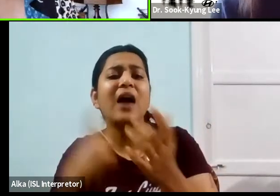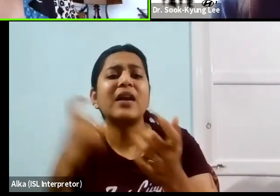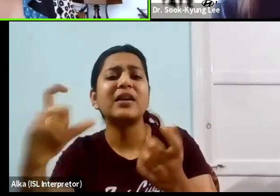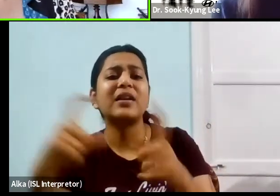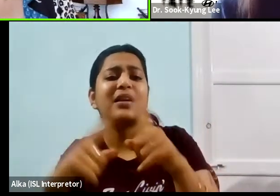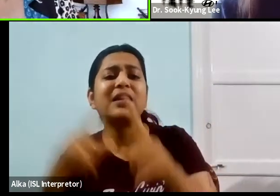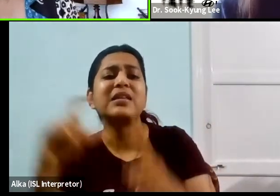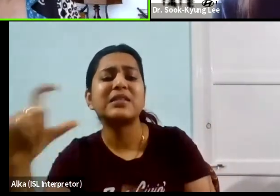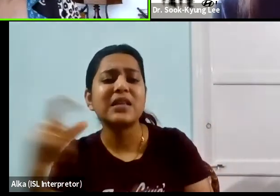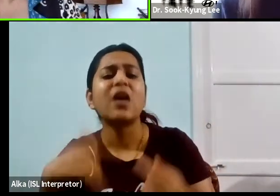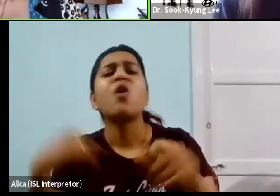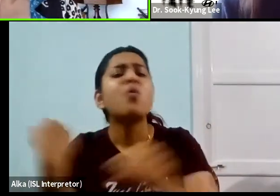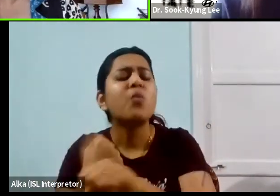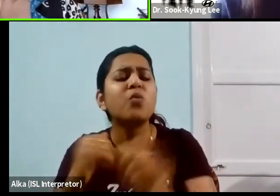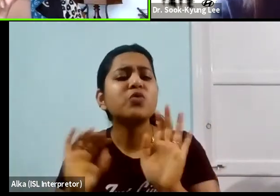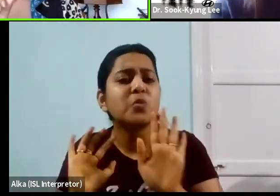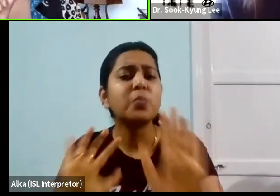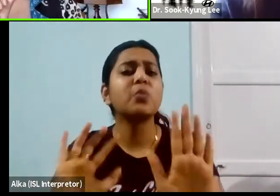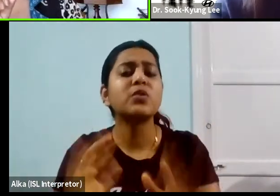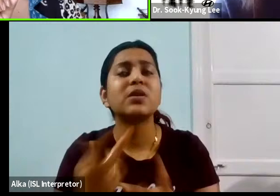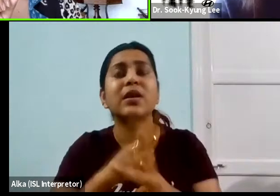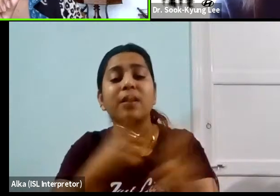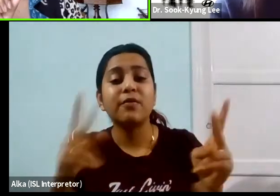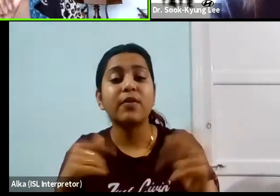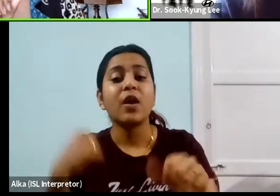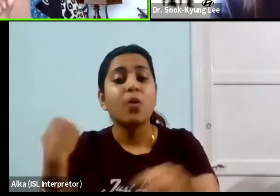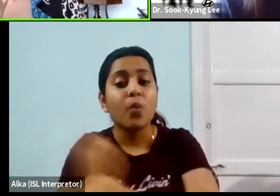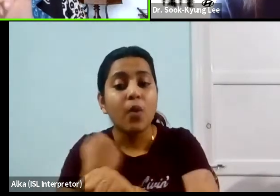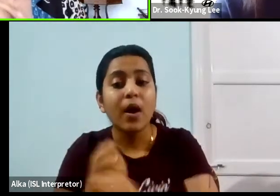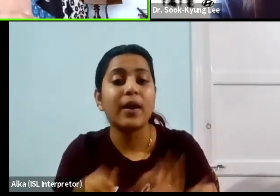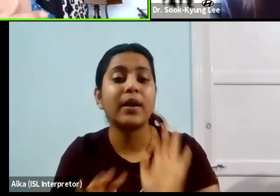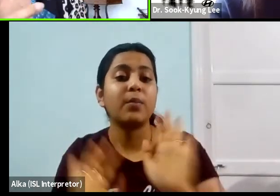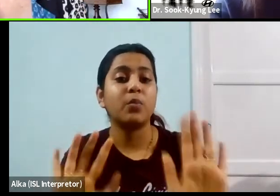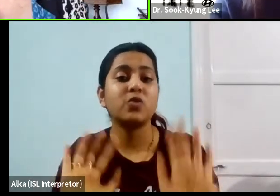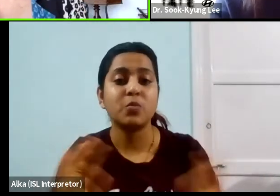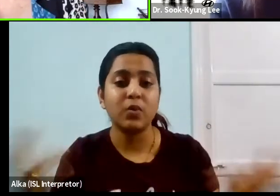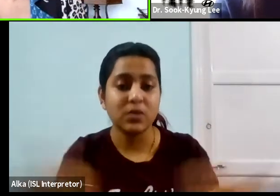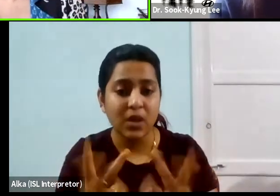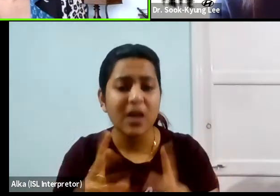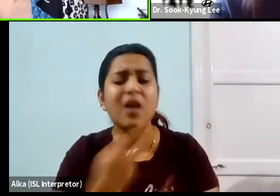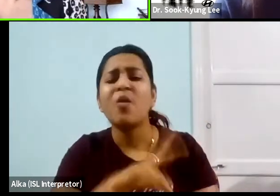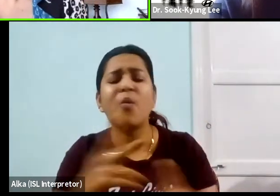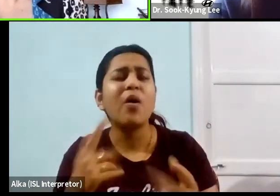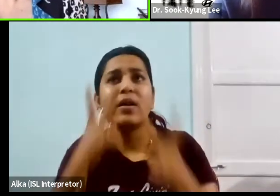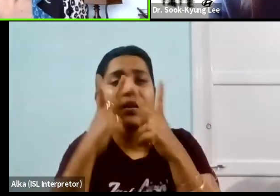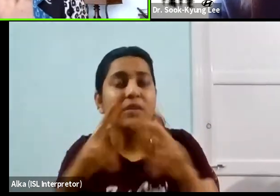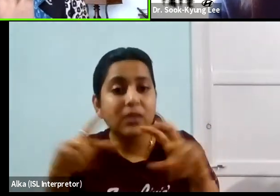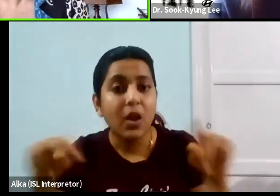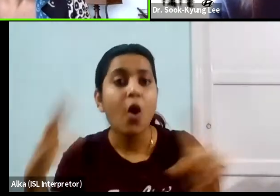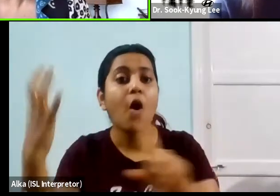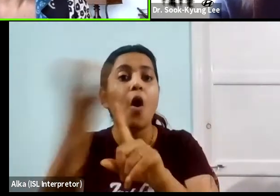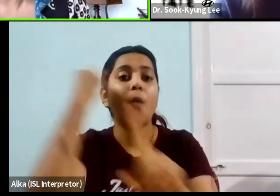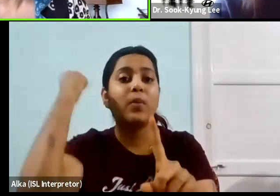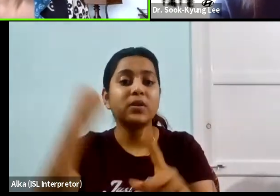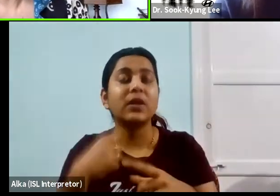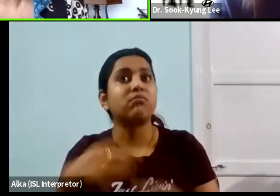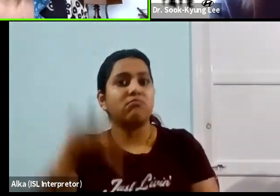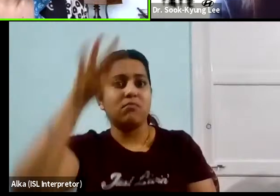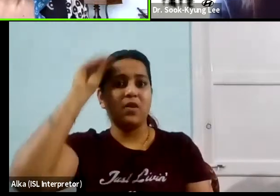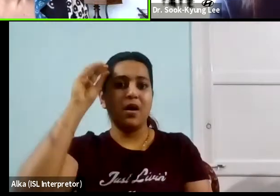the boundaries of traditional curatorial narratives, in which we see both synergy and the opportunity for great